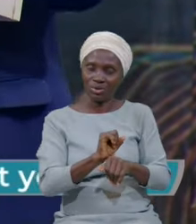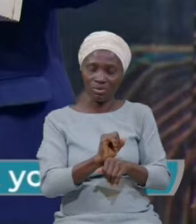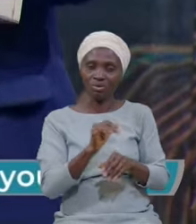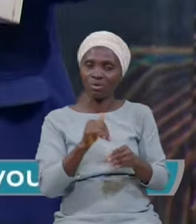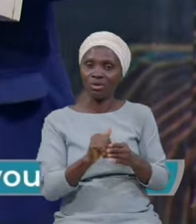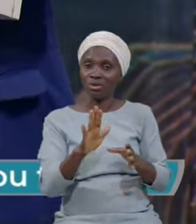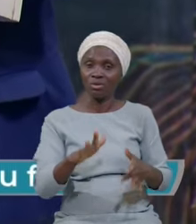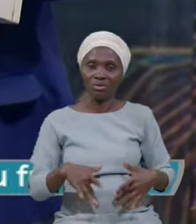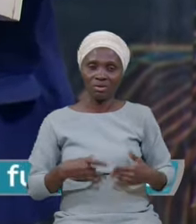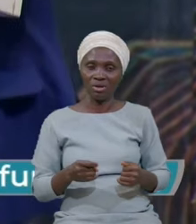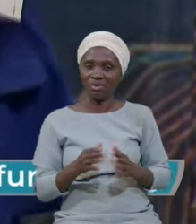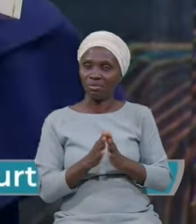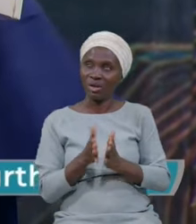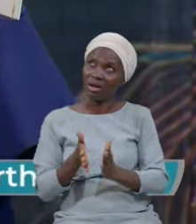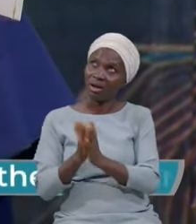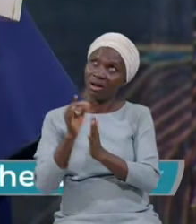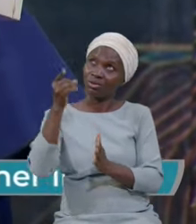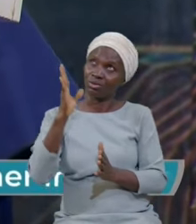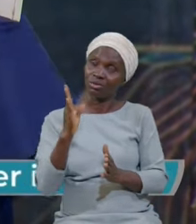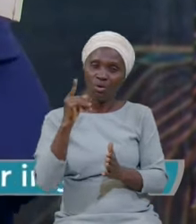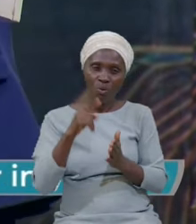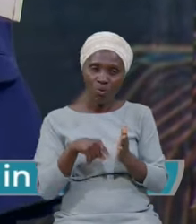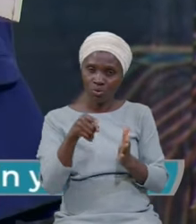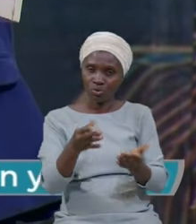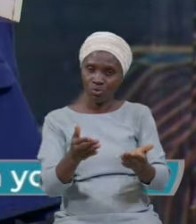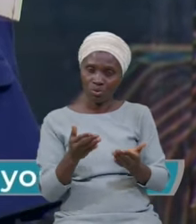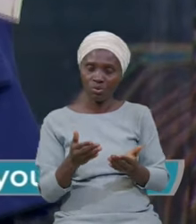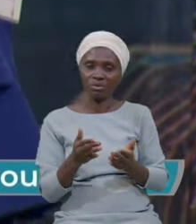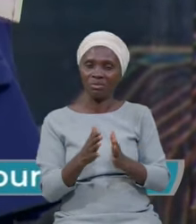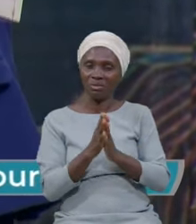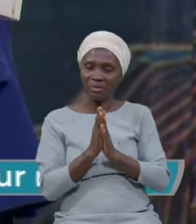there? Please let somebody indicate to me.